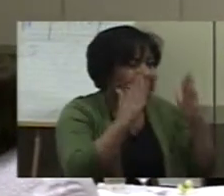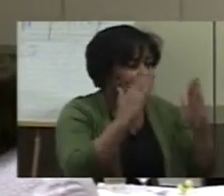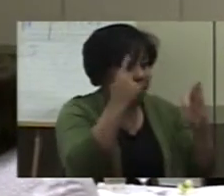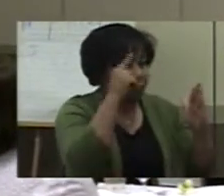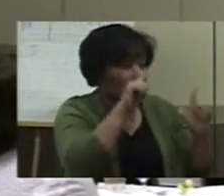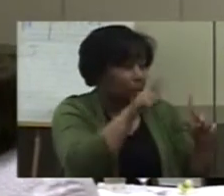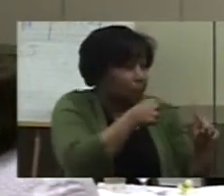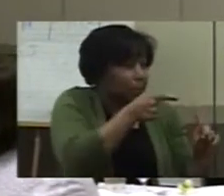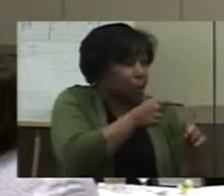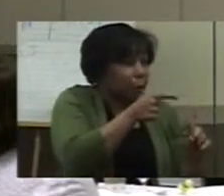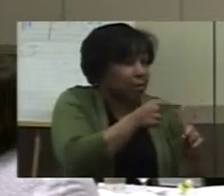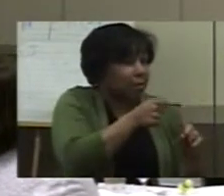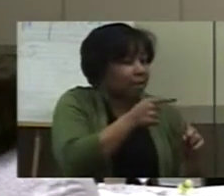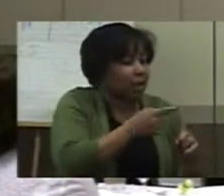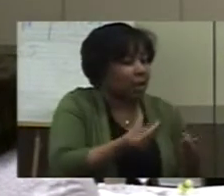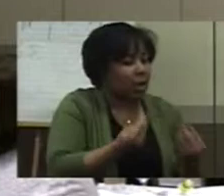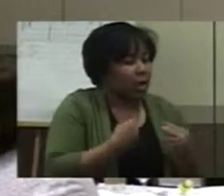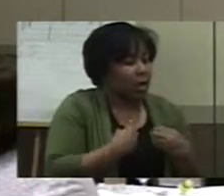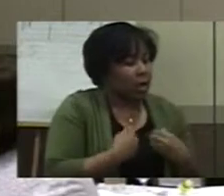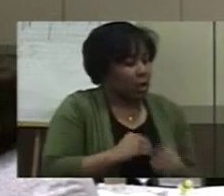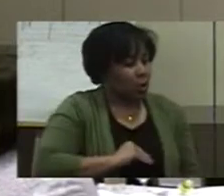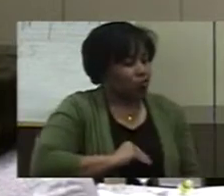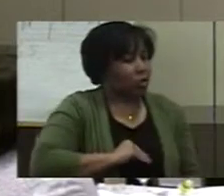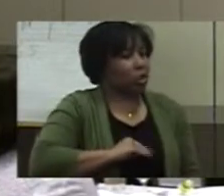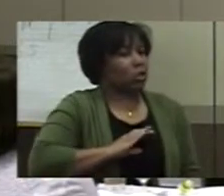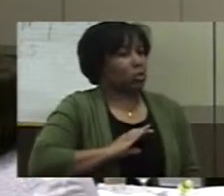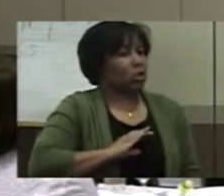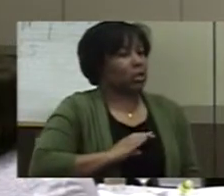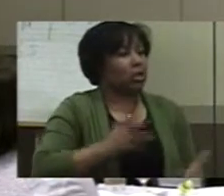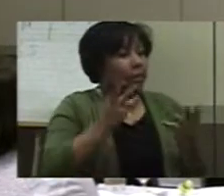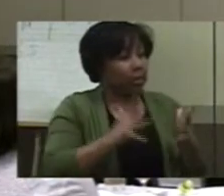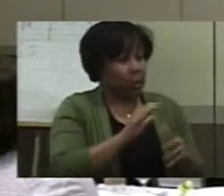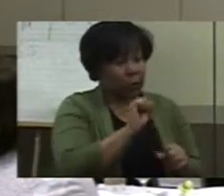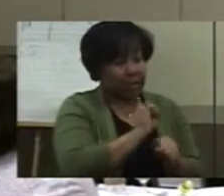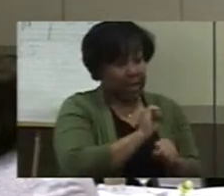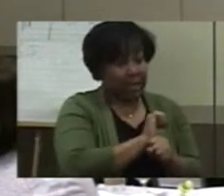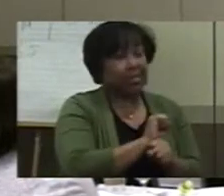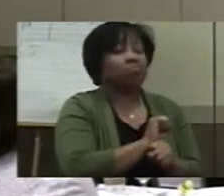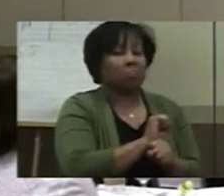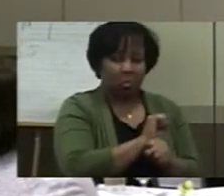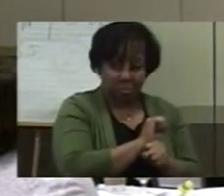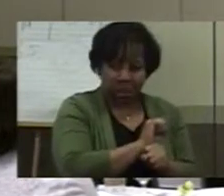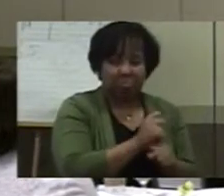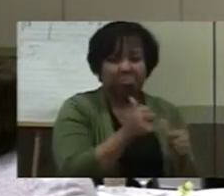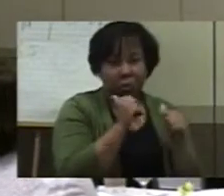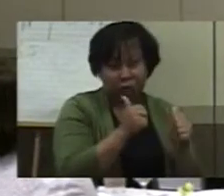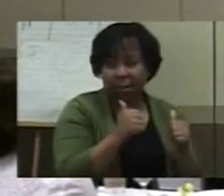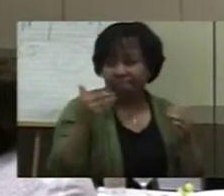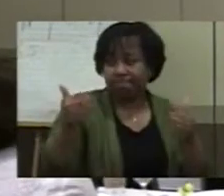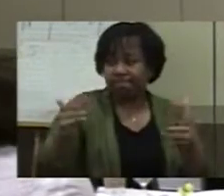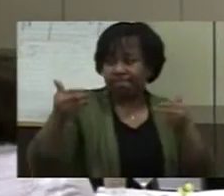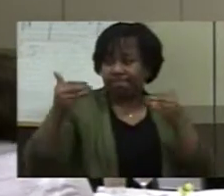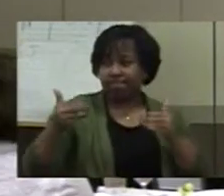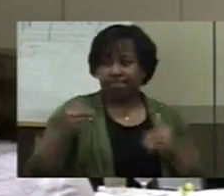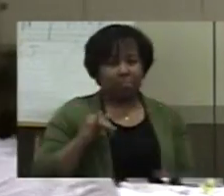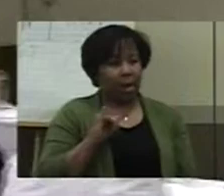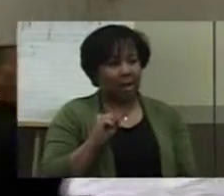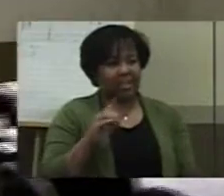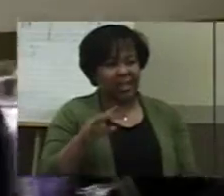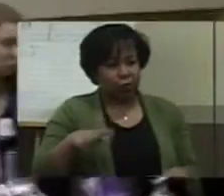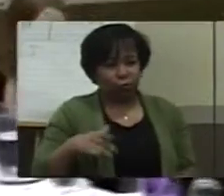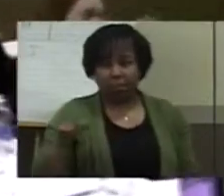for the purposes of reassurance in order to complete the task. Okay, great. And what do we have over